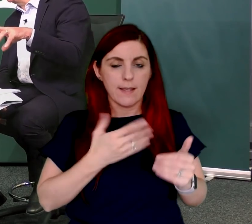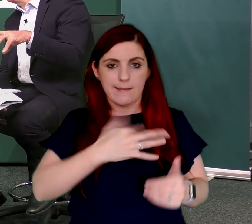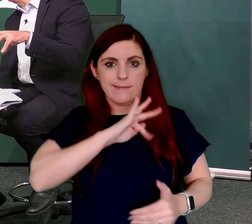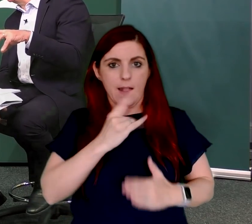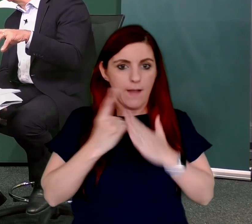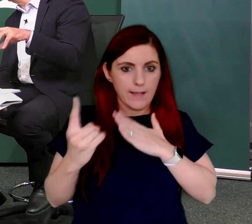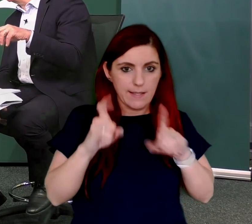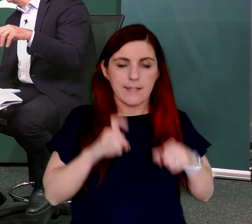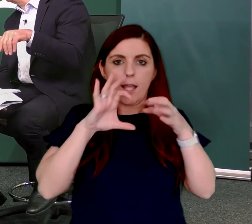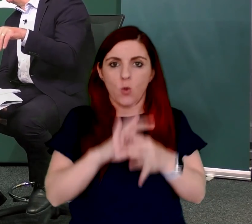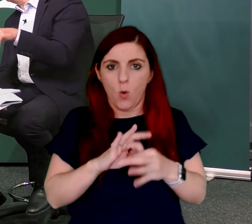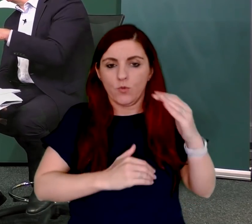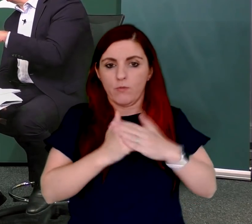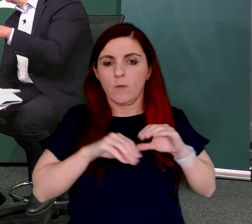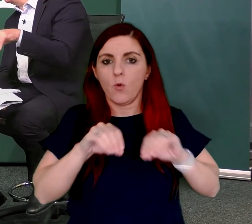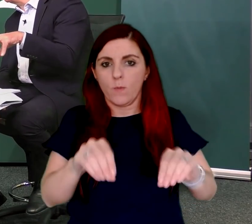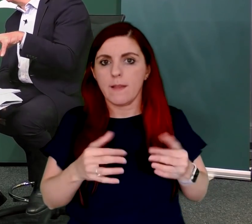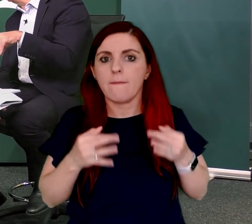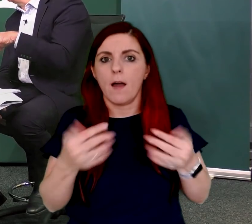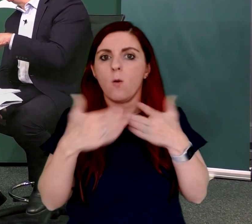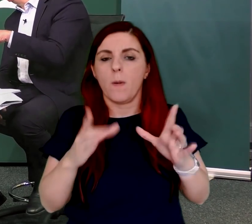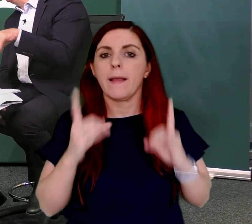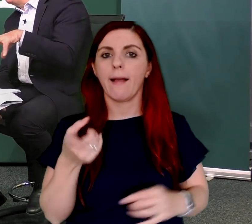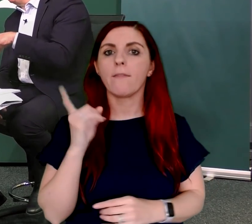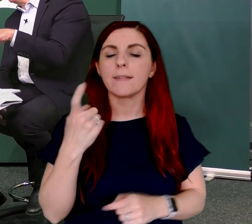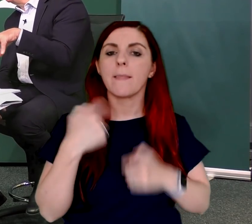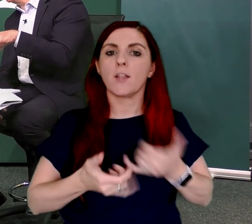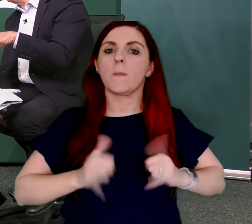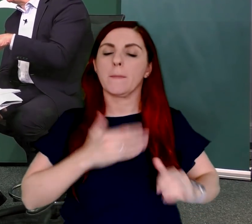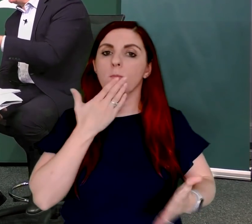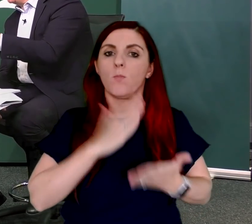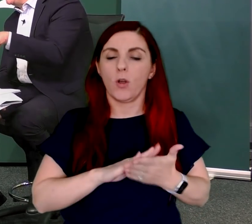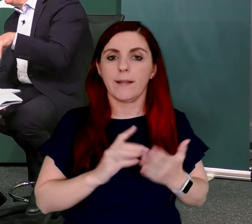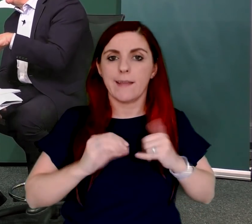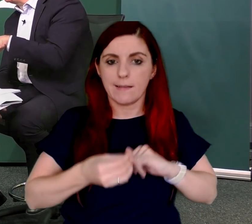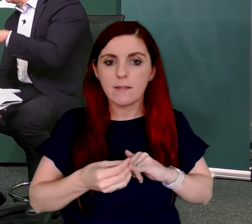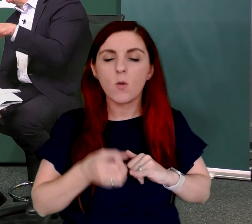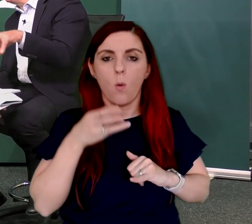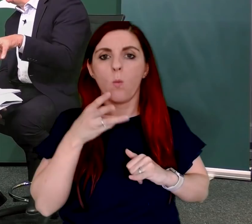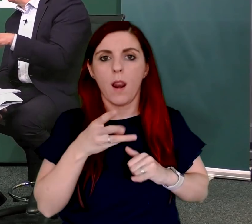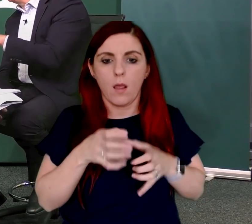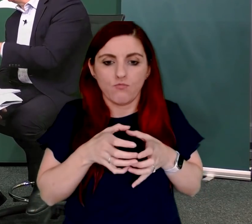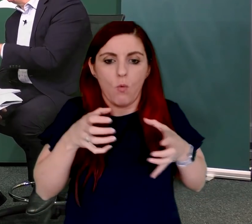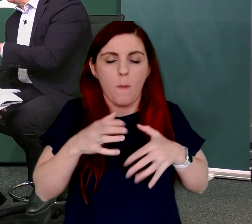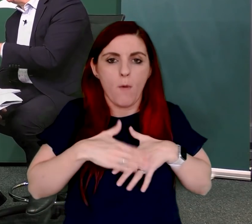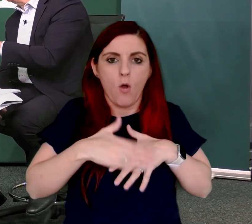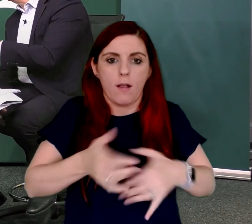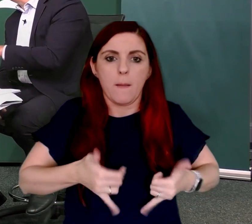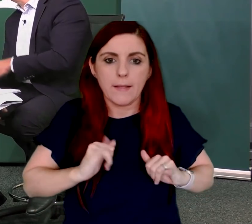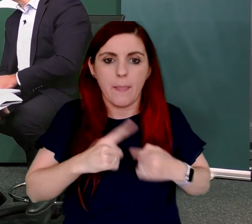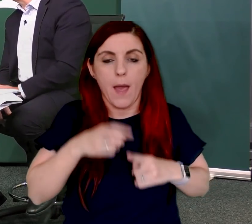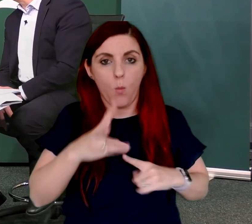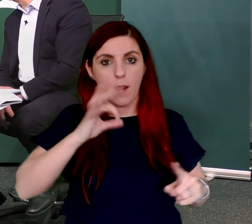and you follow the public health advice, and you will then be able to book a test through. So we're growing the capacity in general, and obviously that'll have a benefit both for the